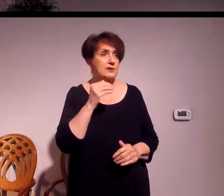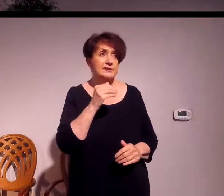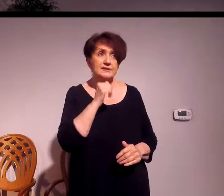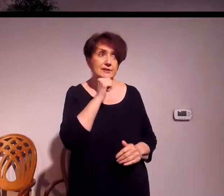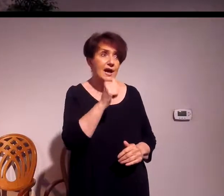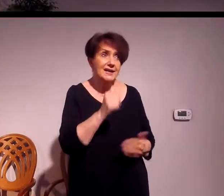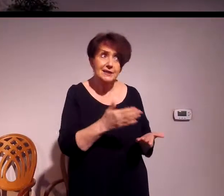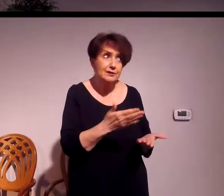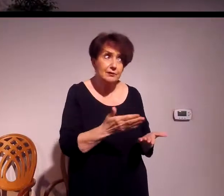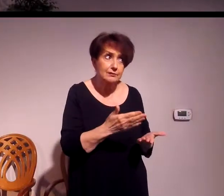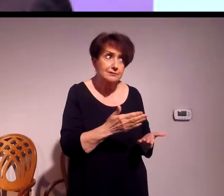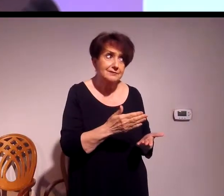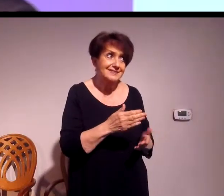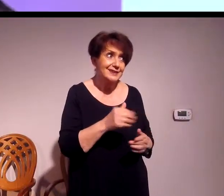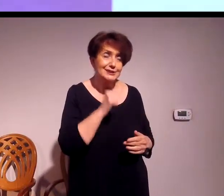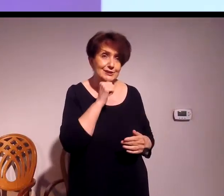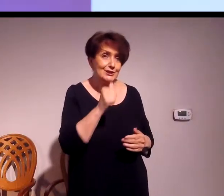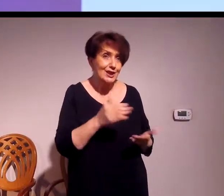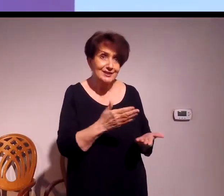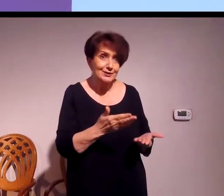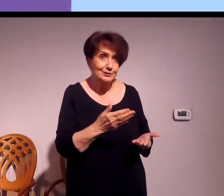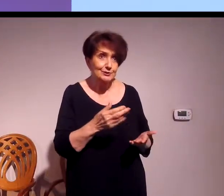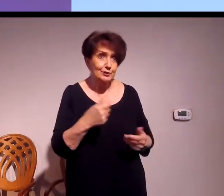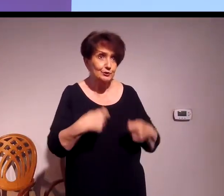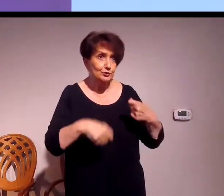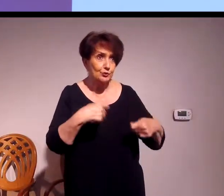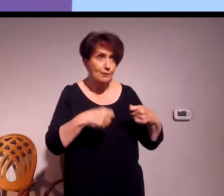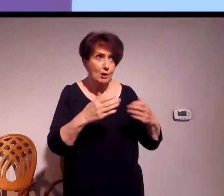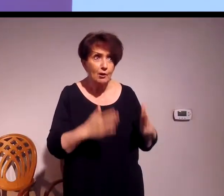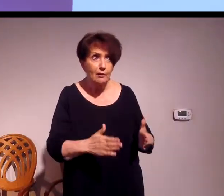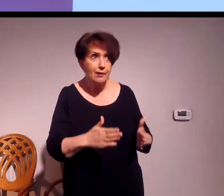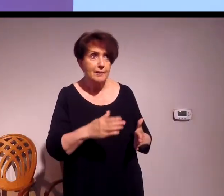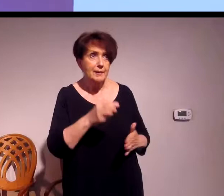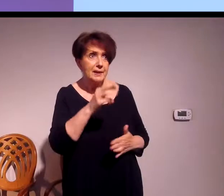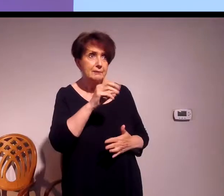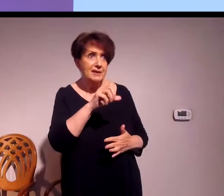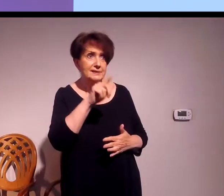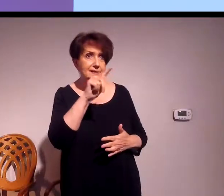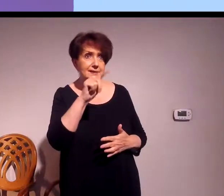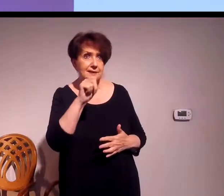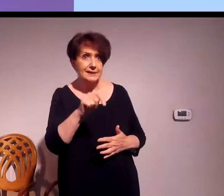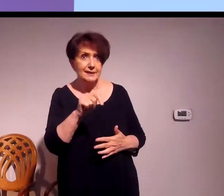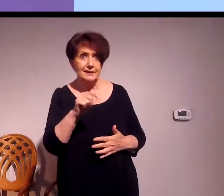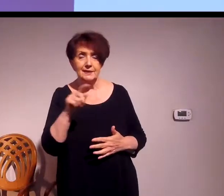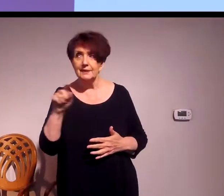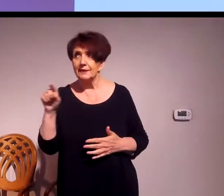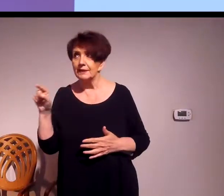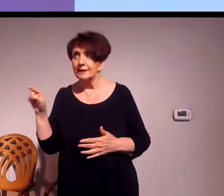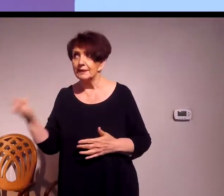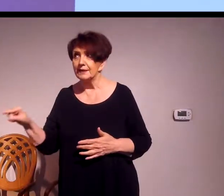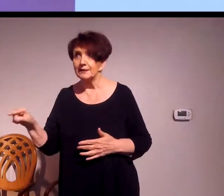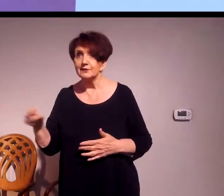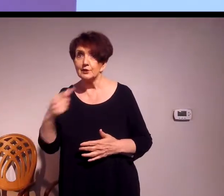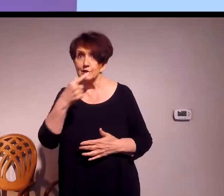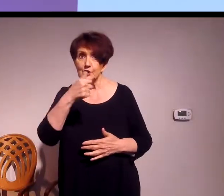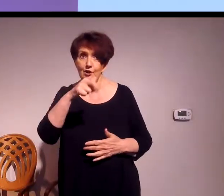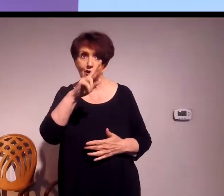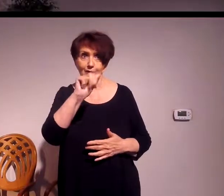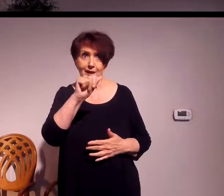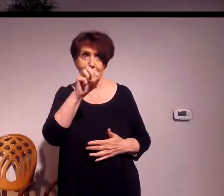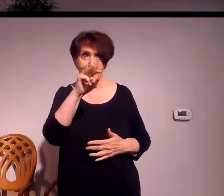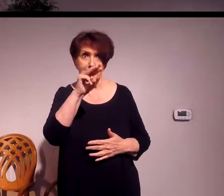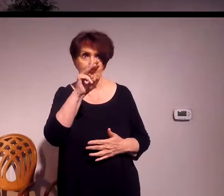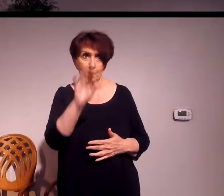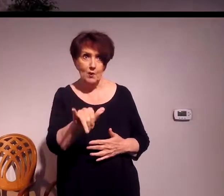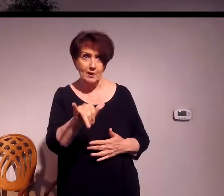about him because he's not in the room. You guys know our drummer, Matt? Matt is a Grammy-winning drummer,